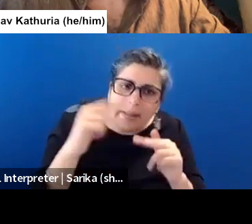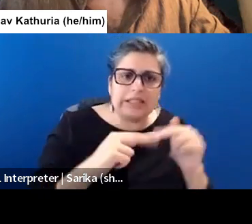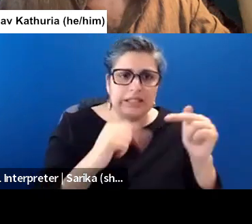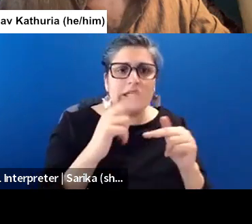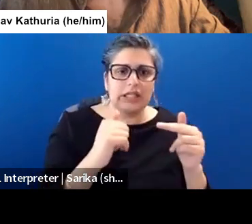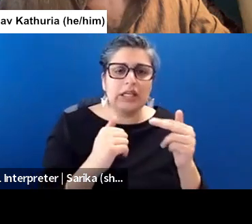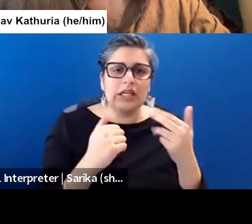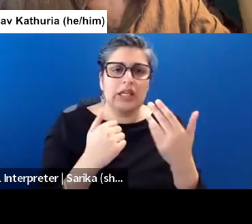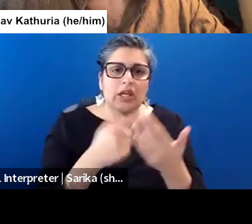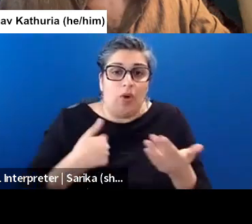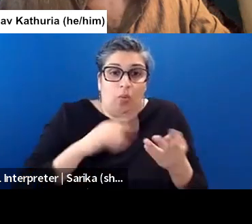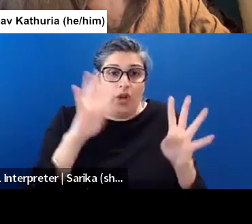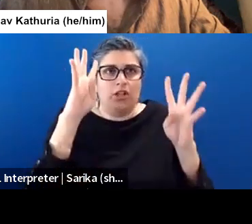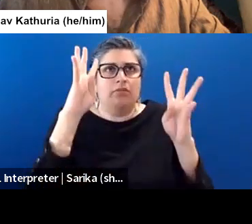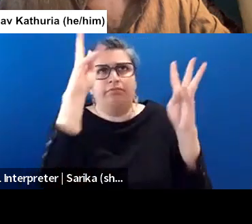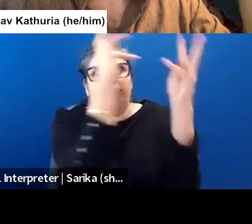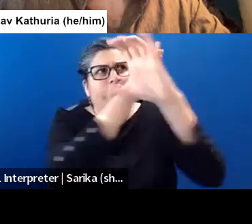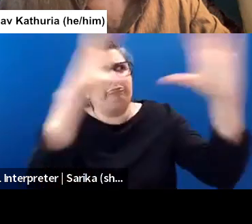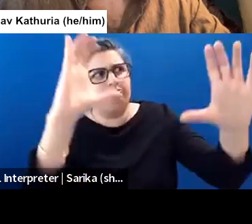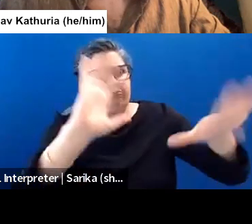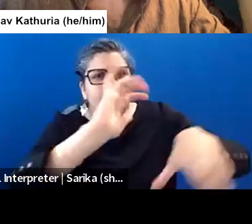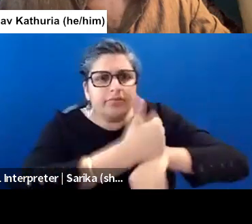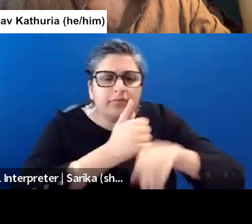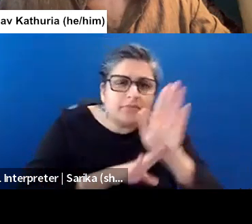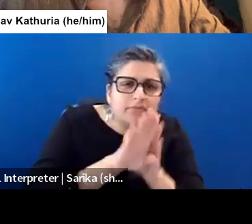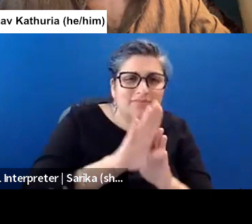what we are creating. It's about experimentation